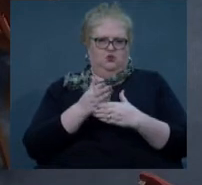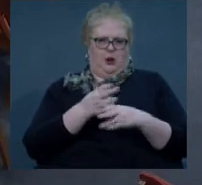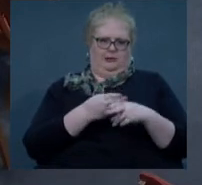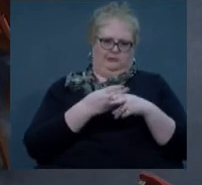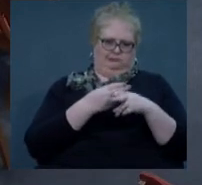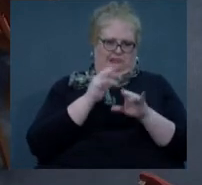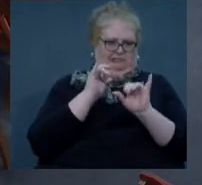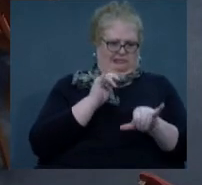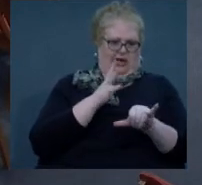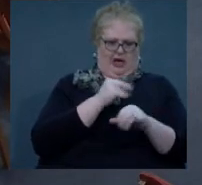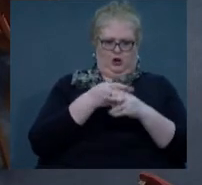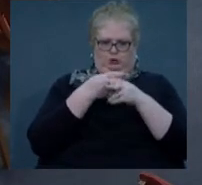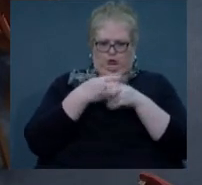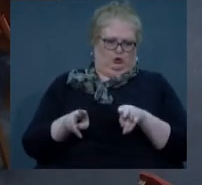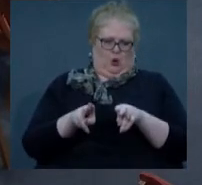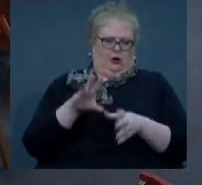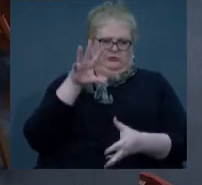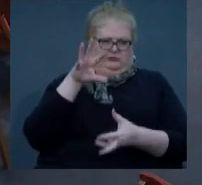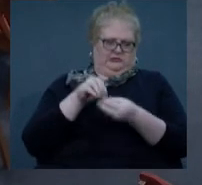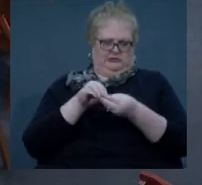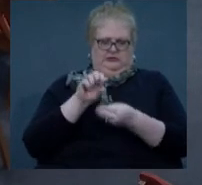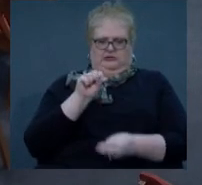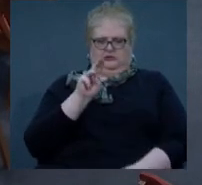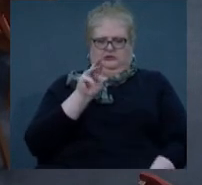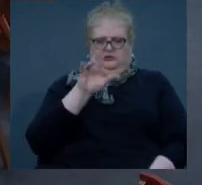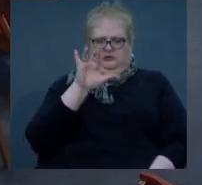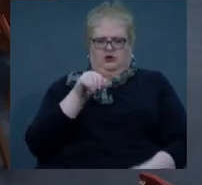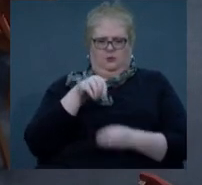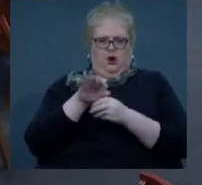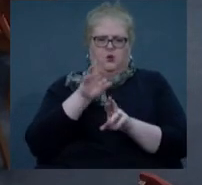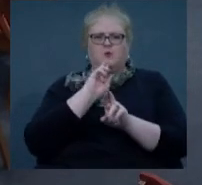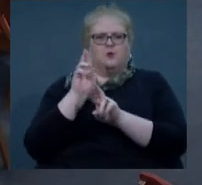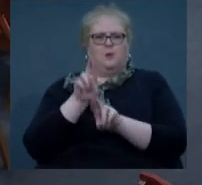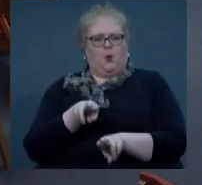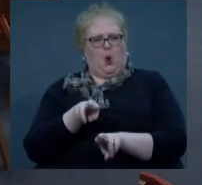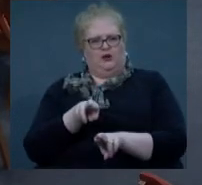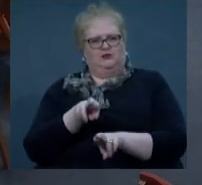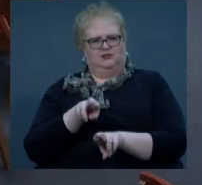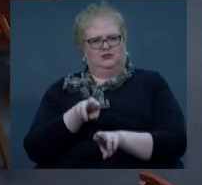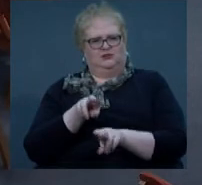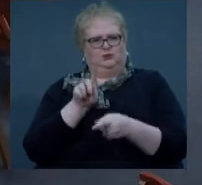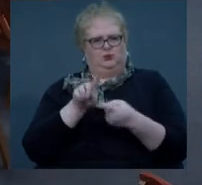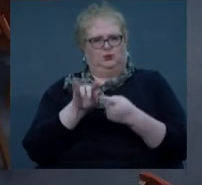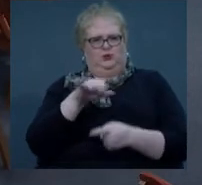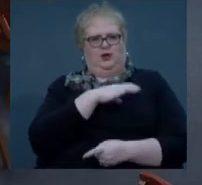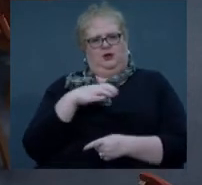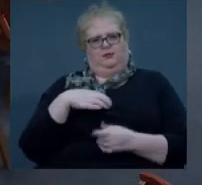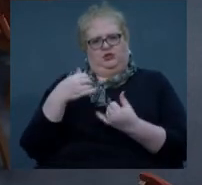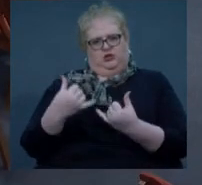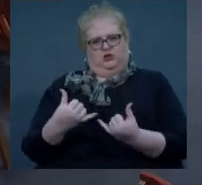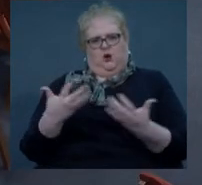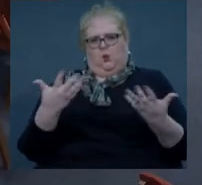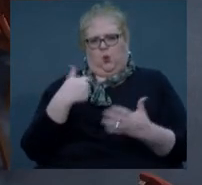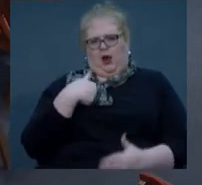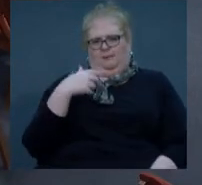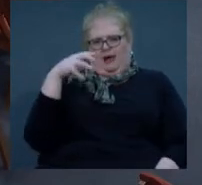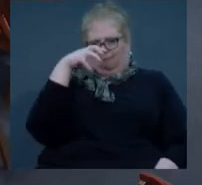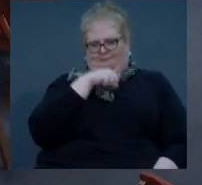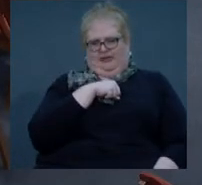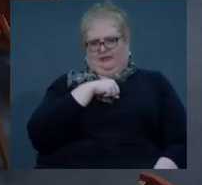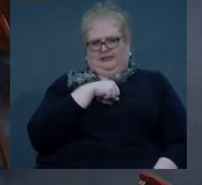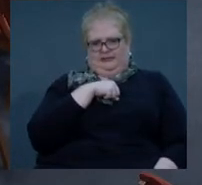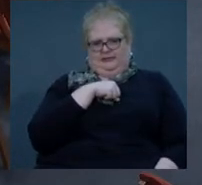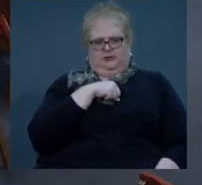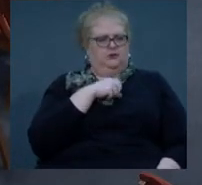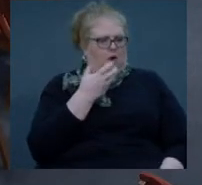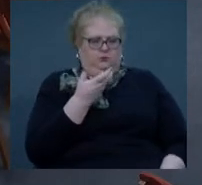in your reports to the commission now. What am I missing? That's essentially